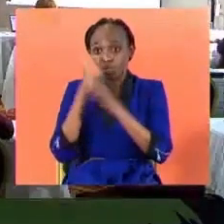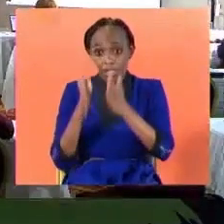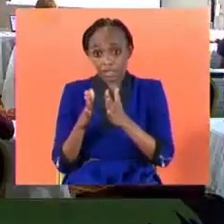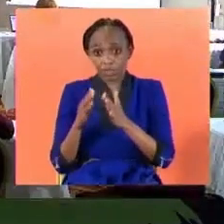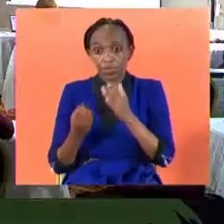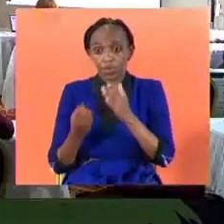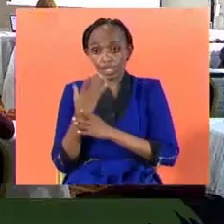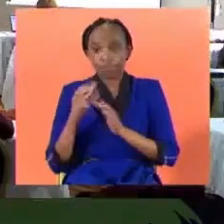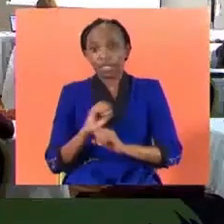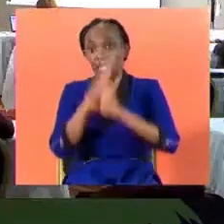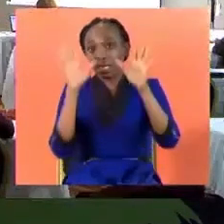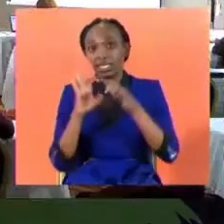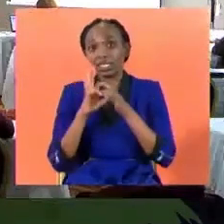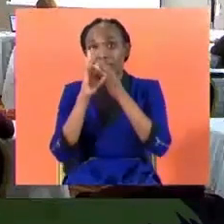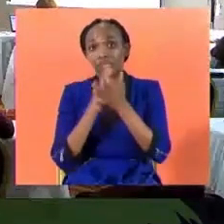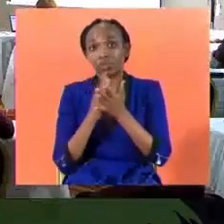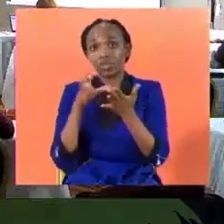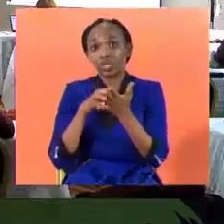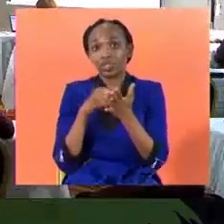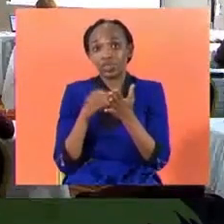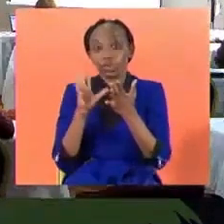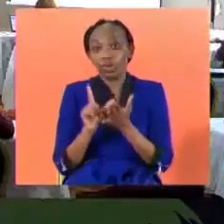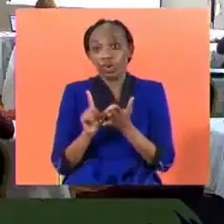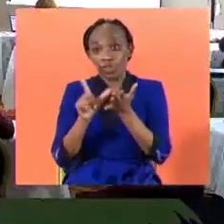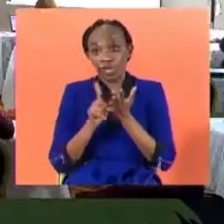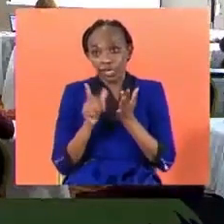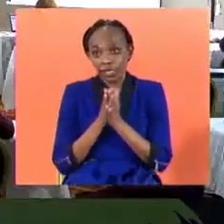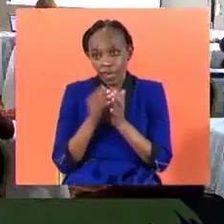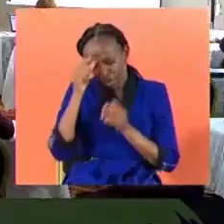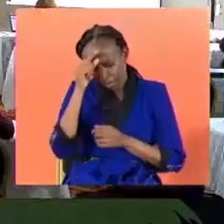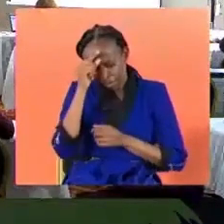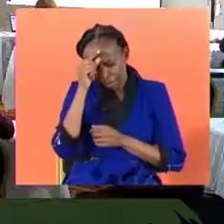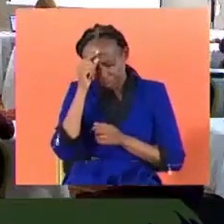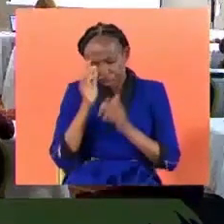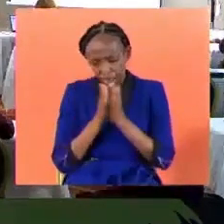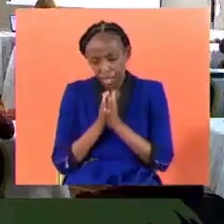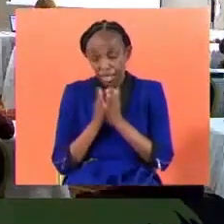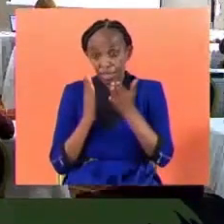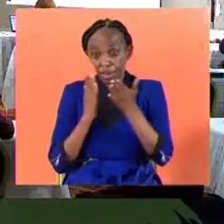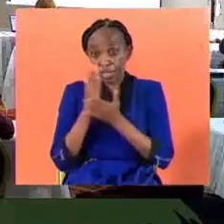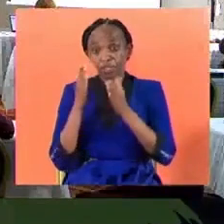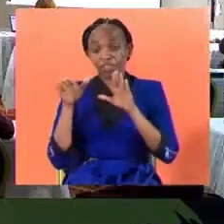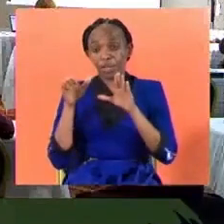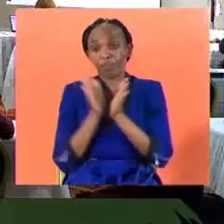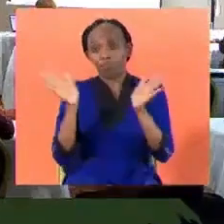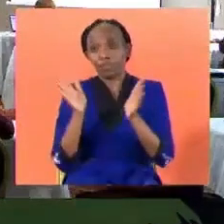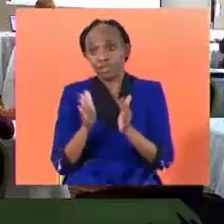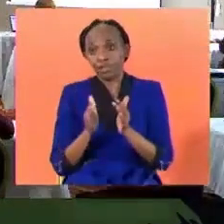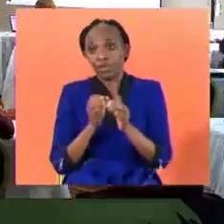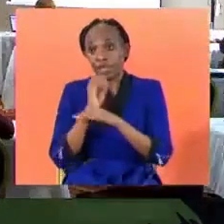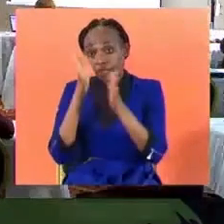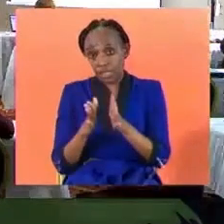a clear linkage between the situation of the public debt and rights of the citizens. The